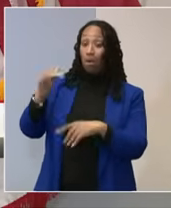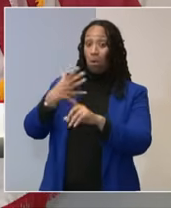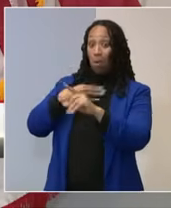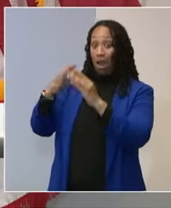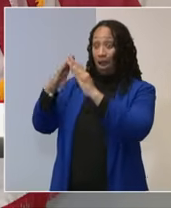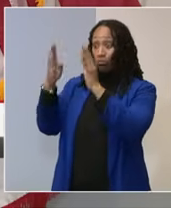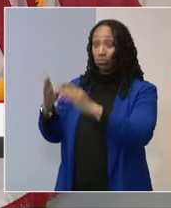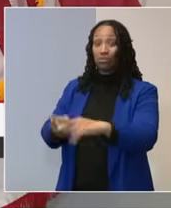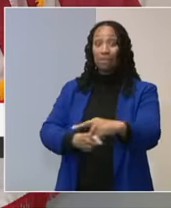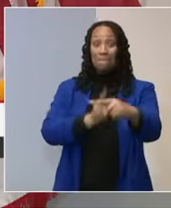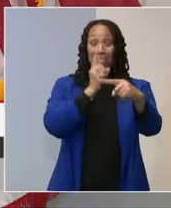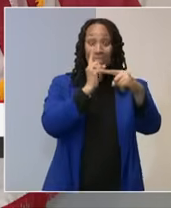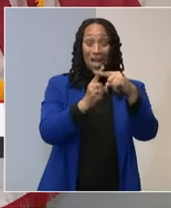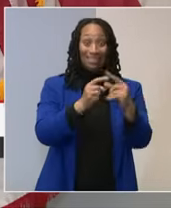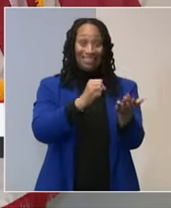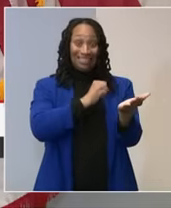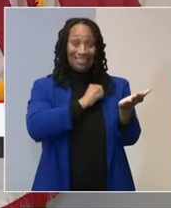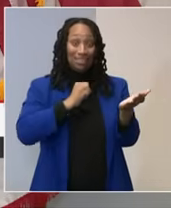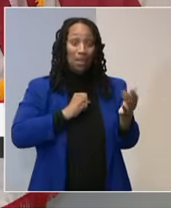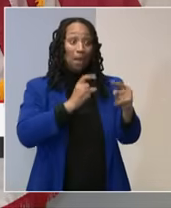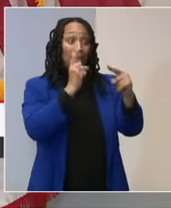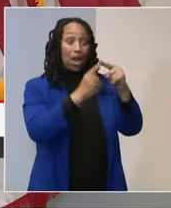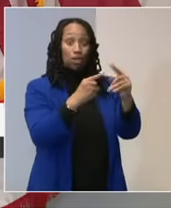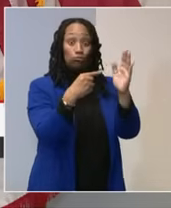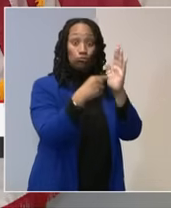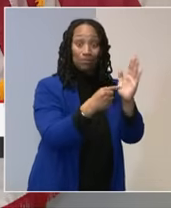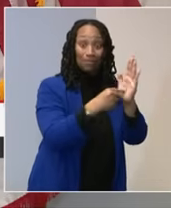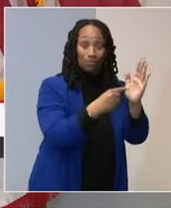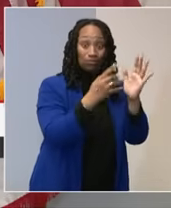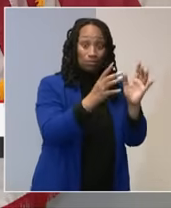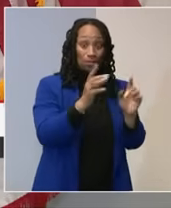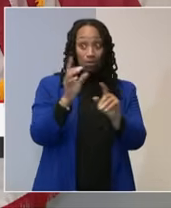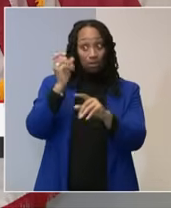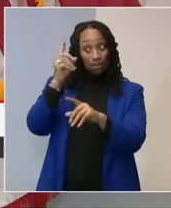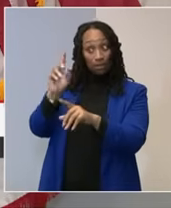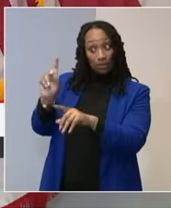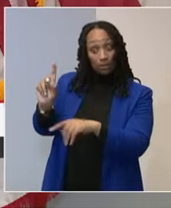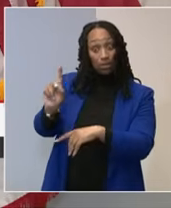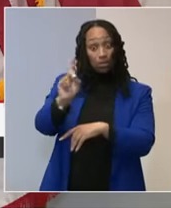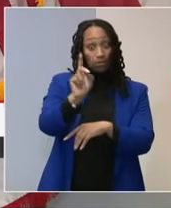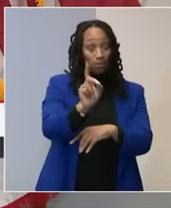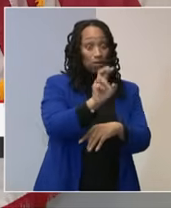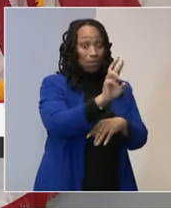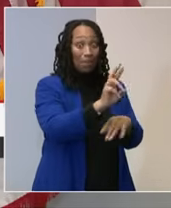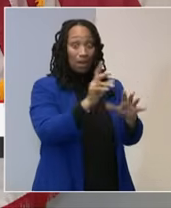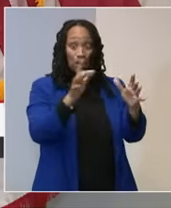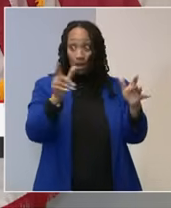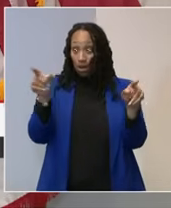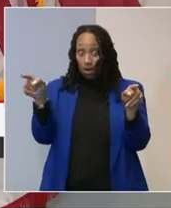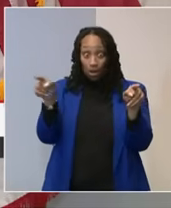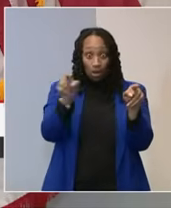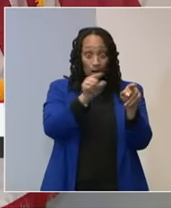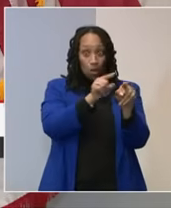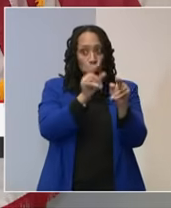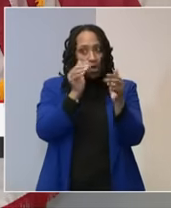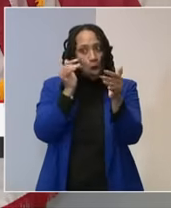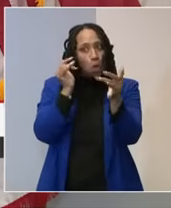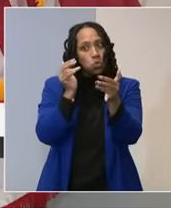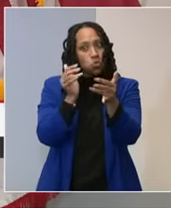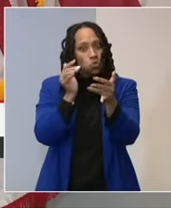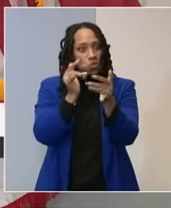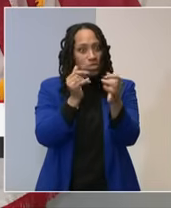we have a new constitution, we have more support in the Congress than we've ever had, and we